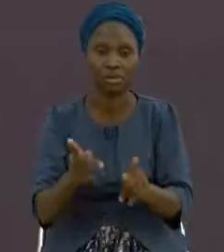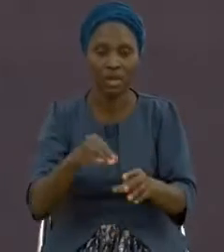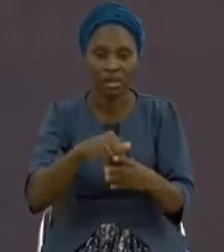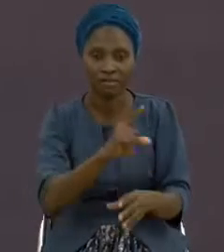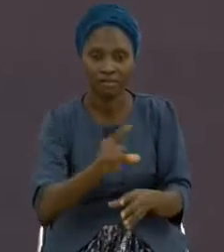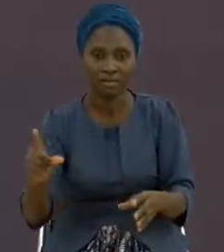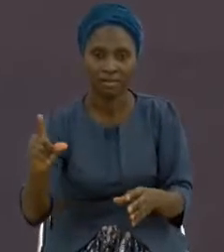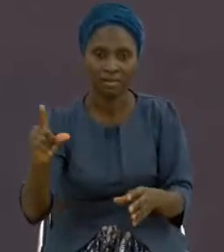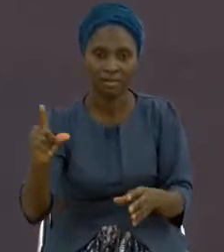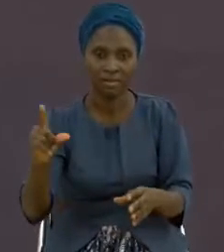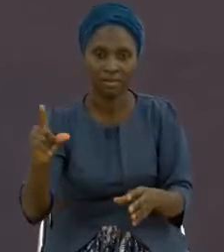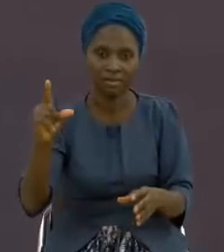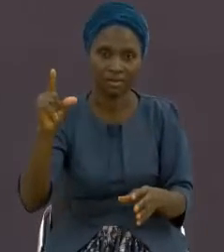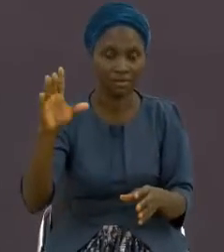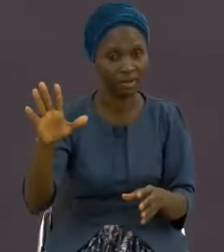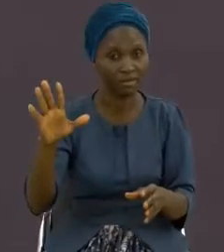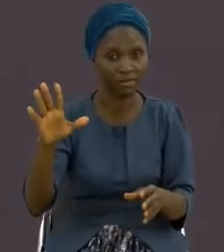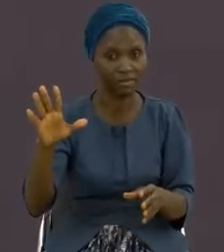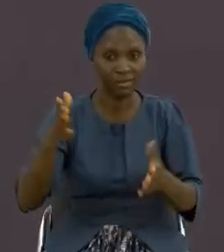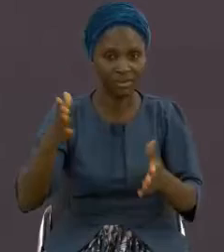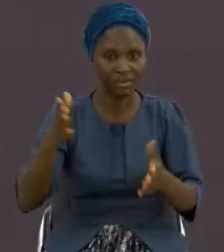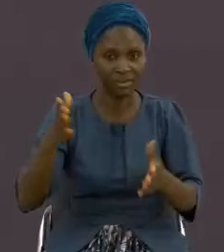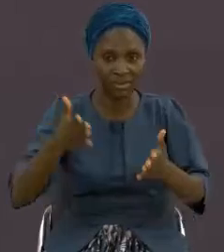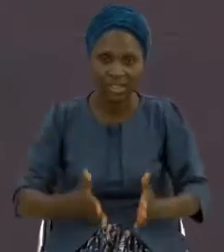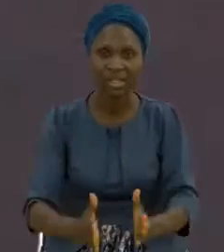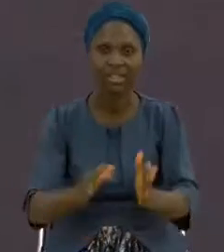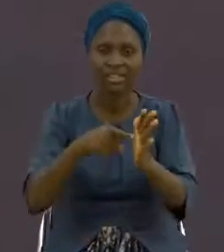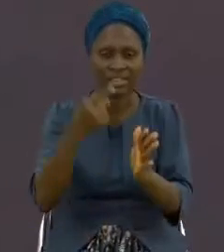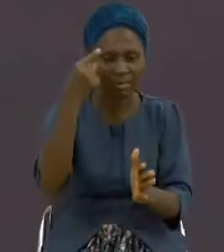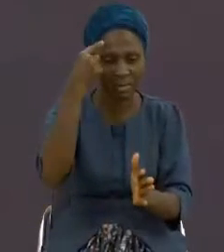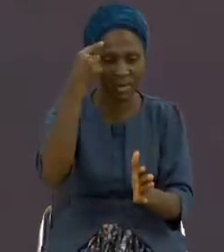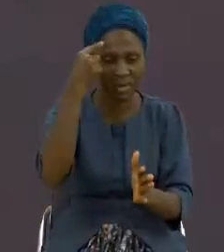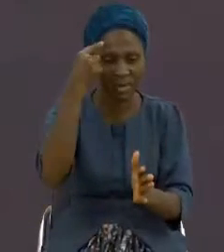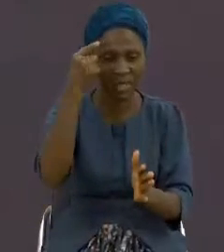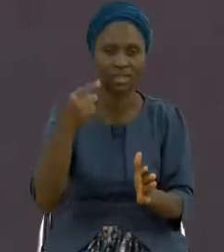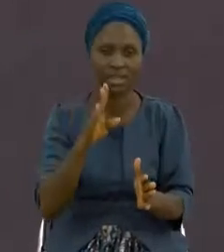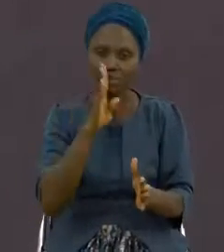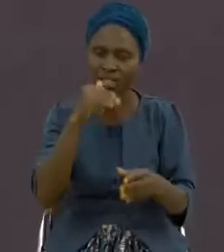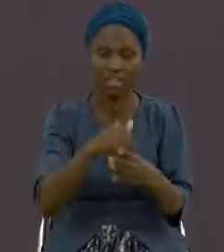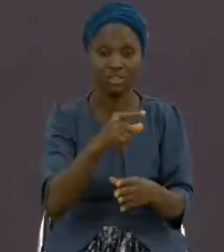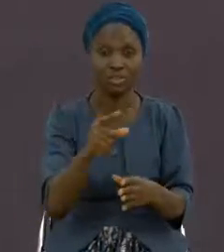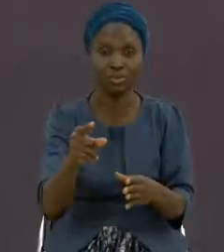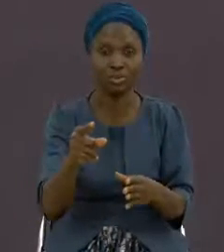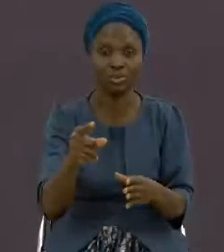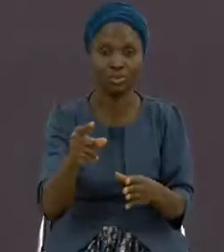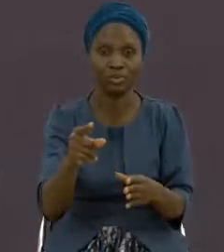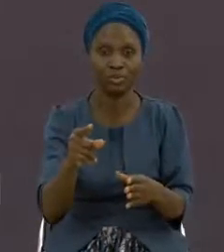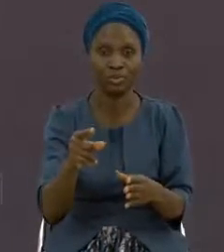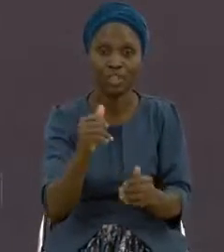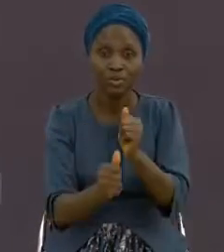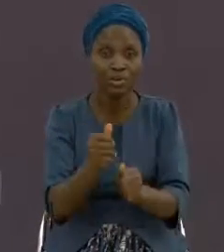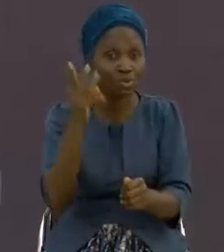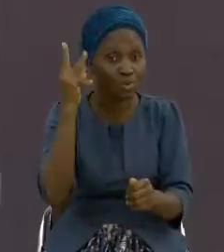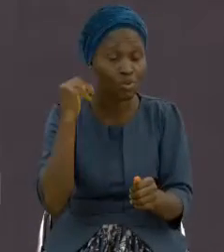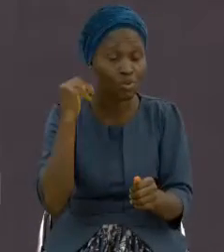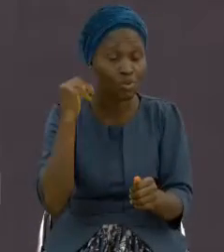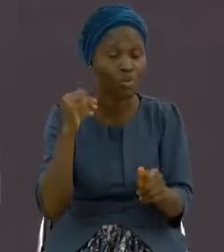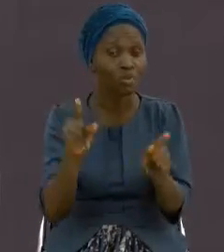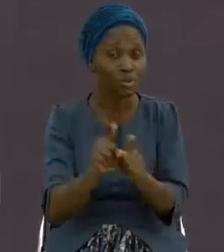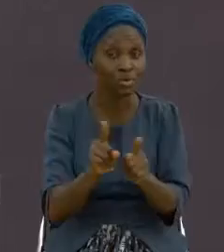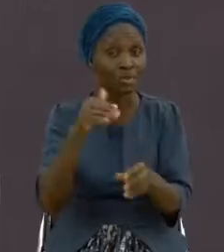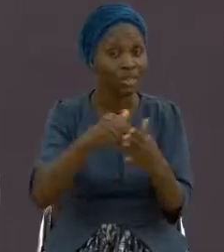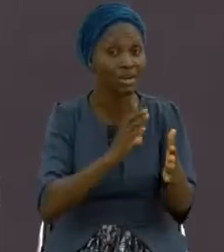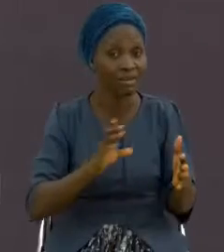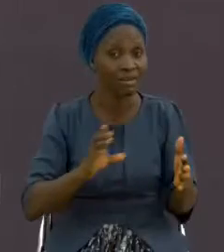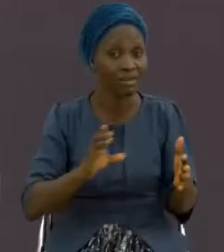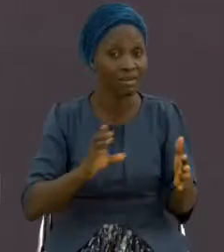this mind be in you, which was also in Christ Jesus. He